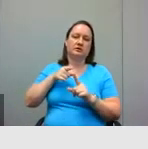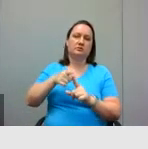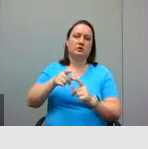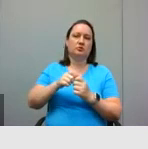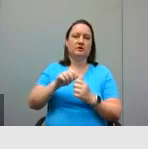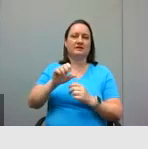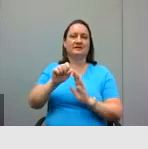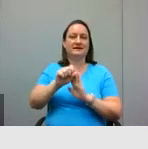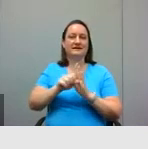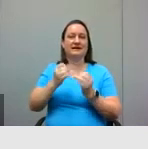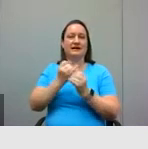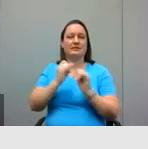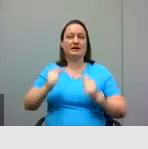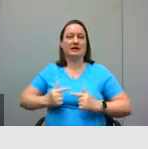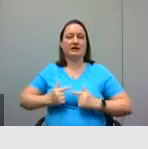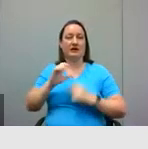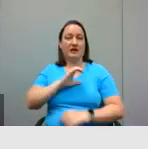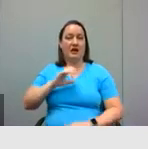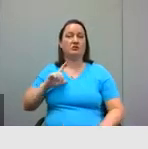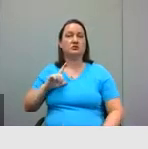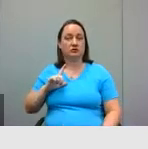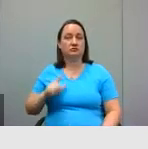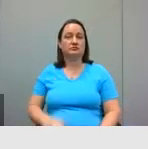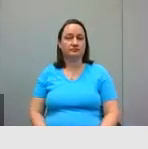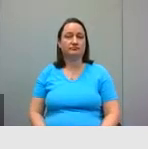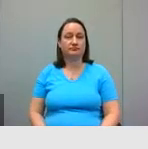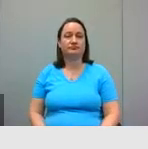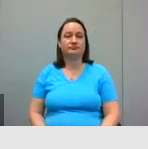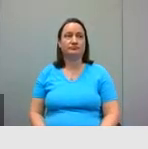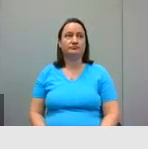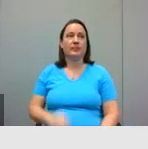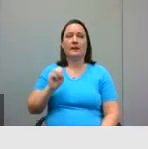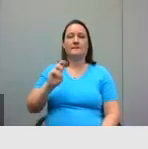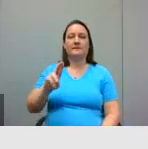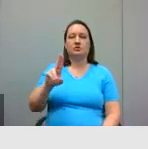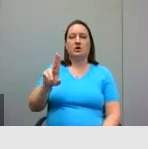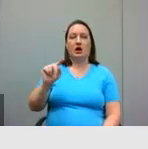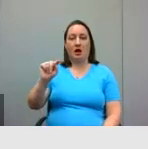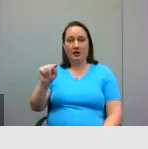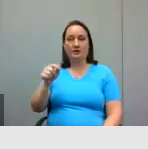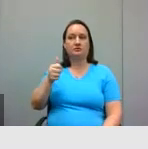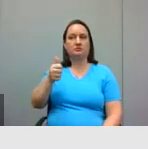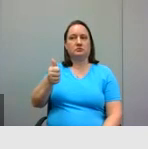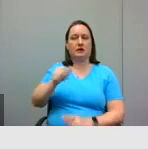Council. And I think that it's really, Mr. Utt is a